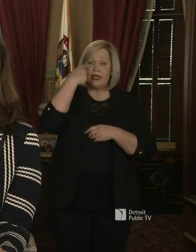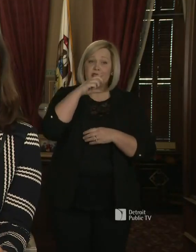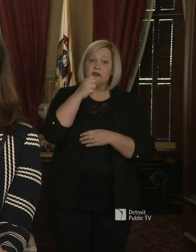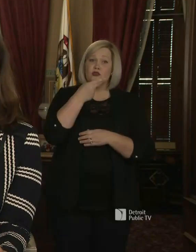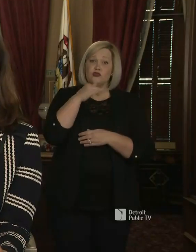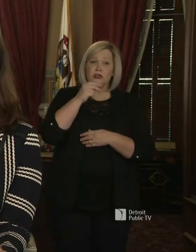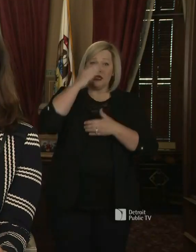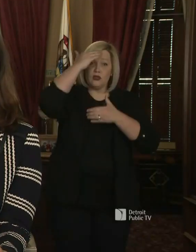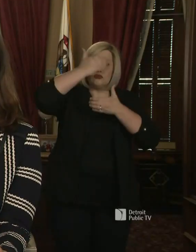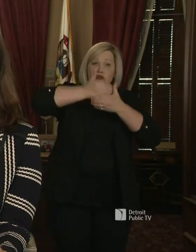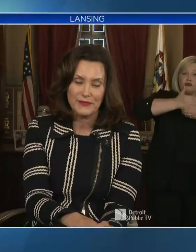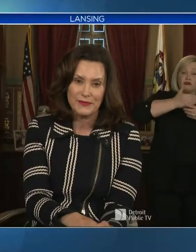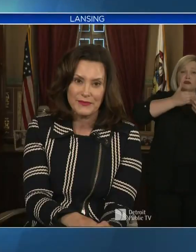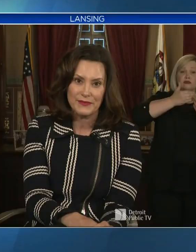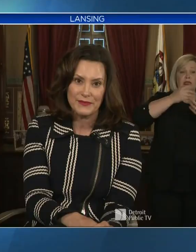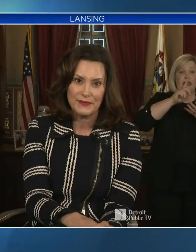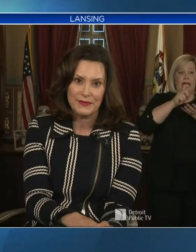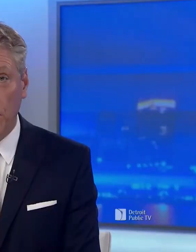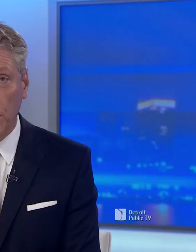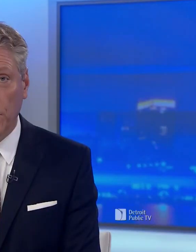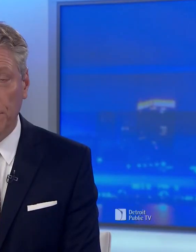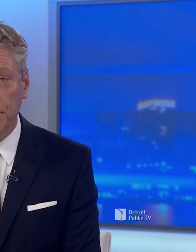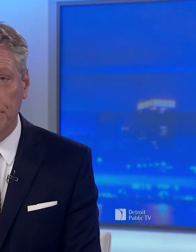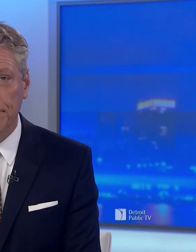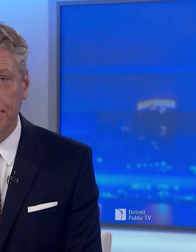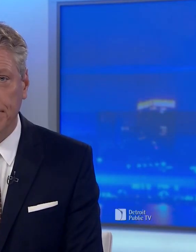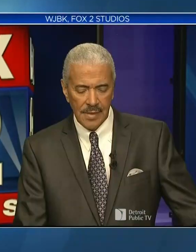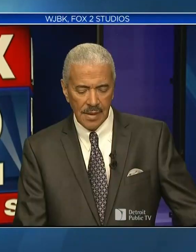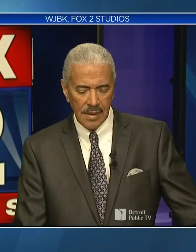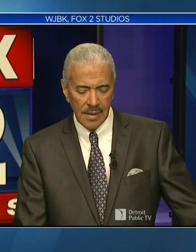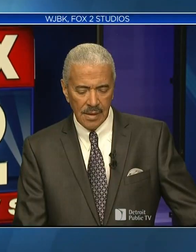need your help as well. All right, let's send it over to Huell.